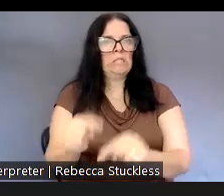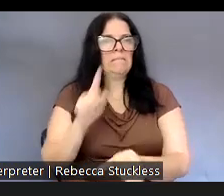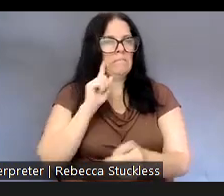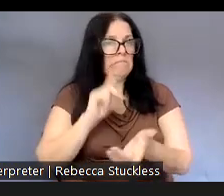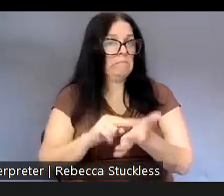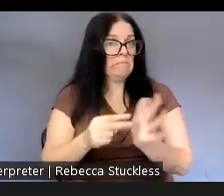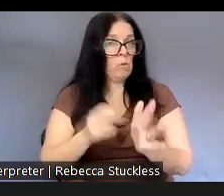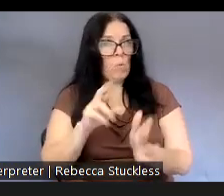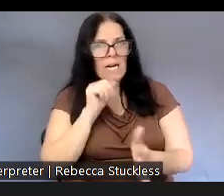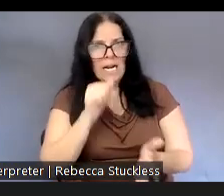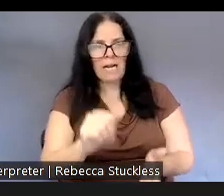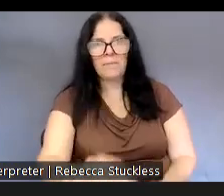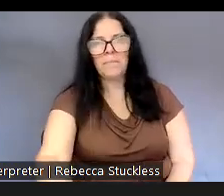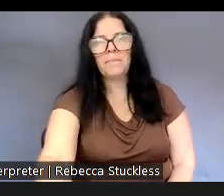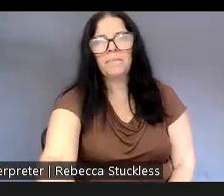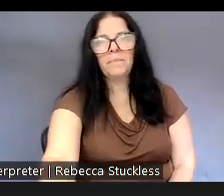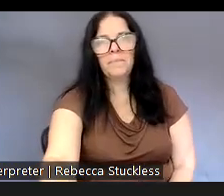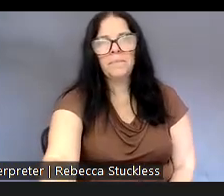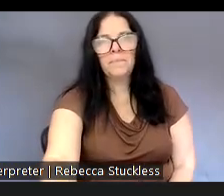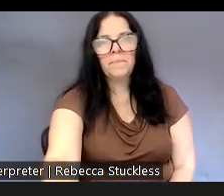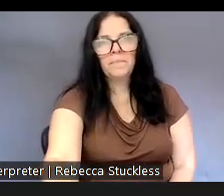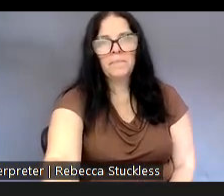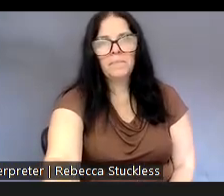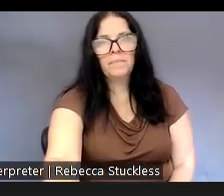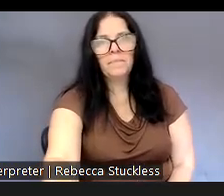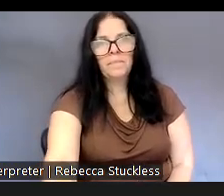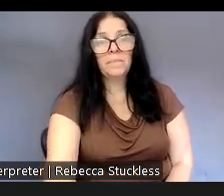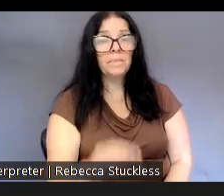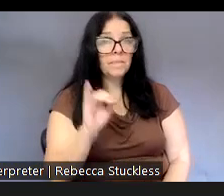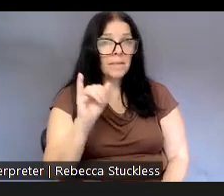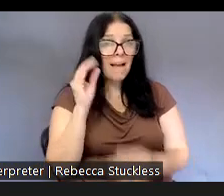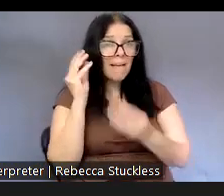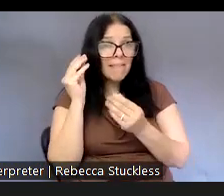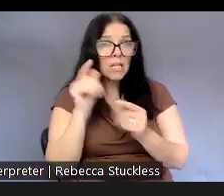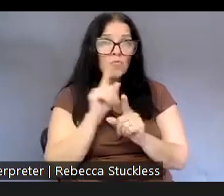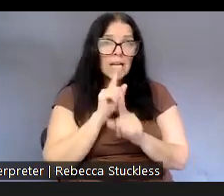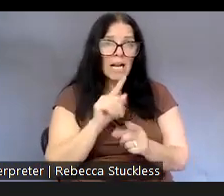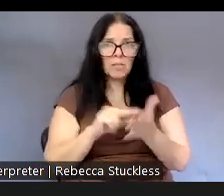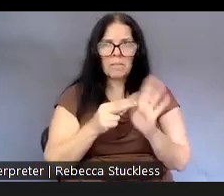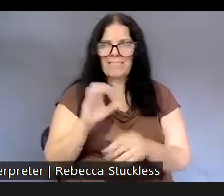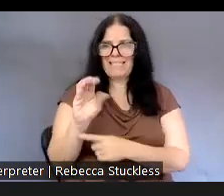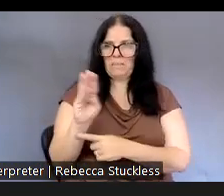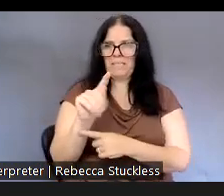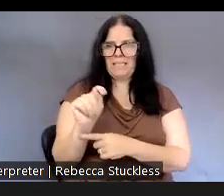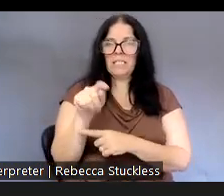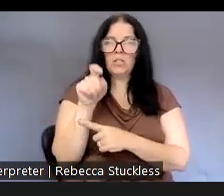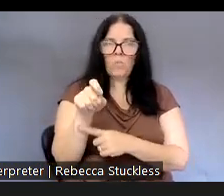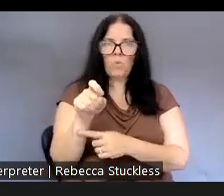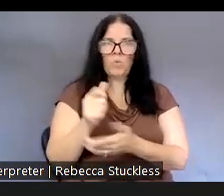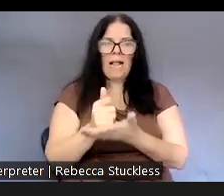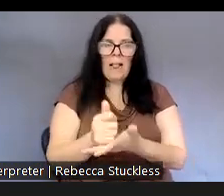kind of thinking and reacting that cognitive behavioral therapy is intended to help people